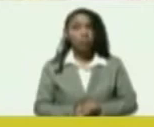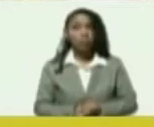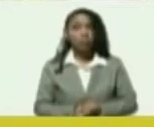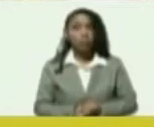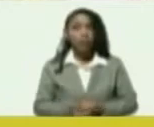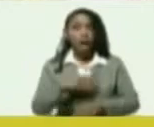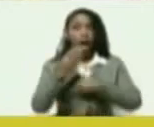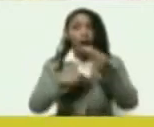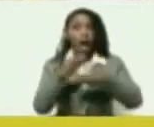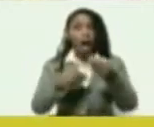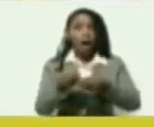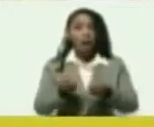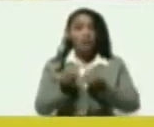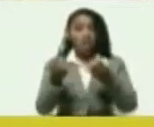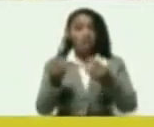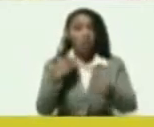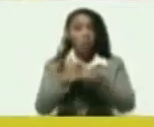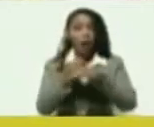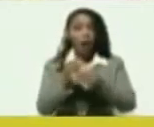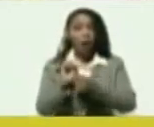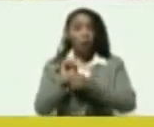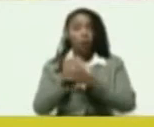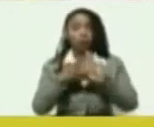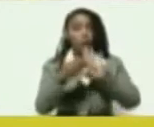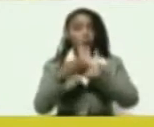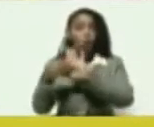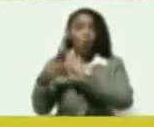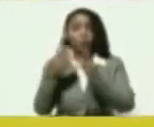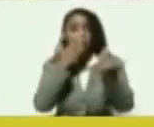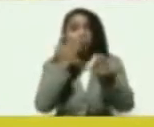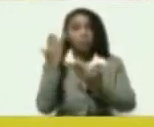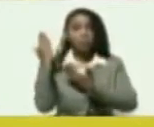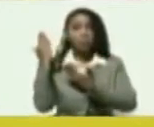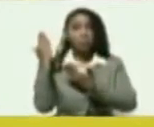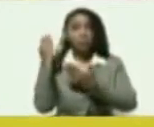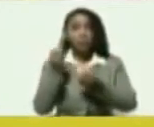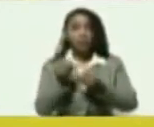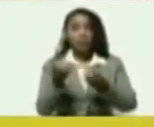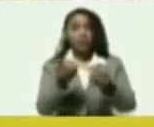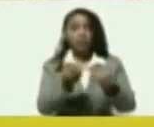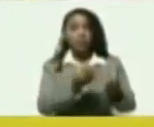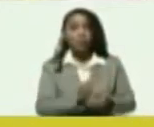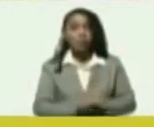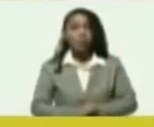Make it viral, Nancy. Where are you? Make it viral.